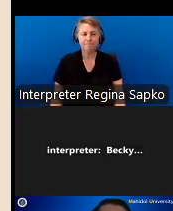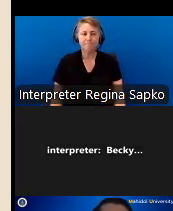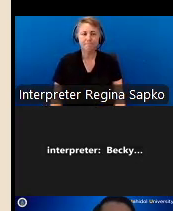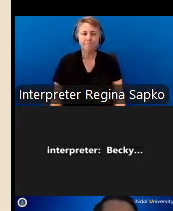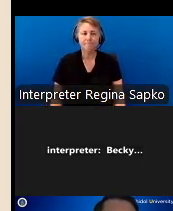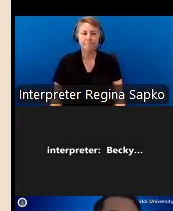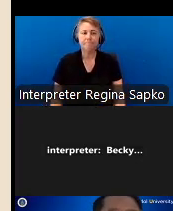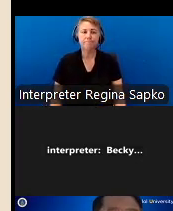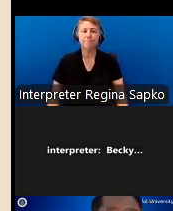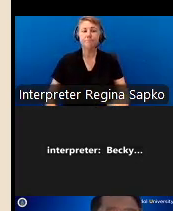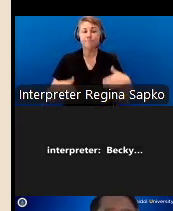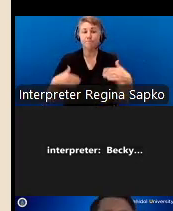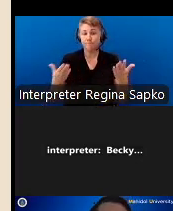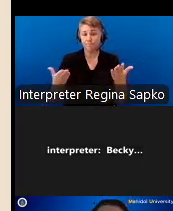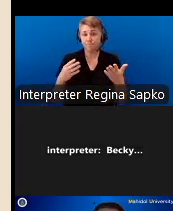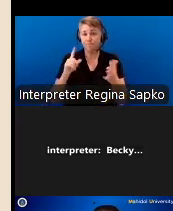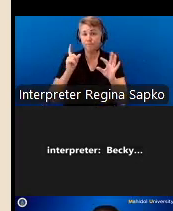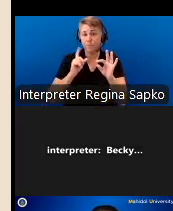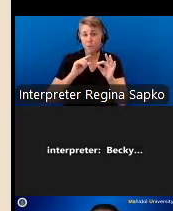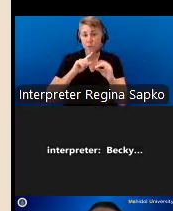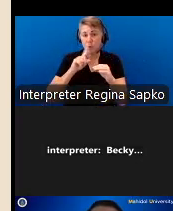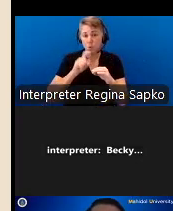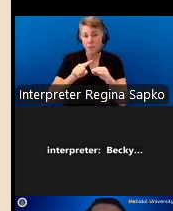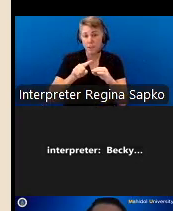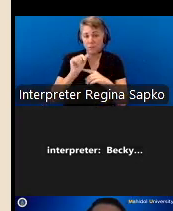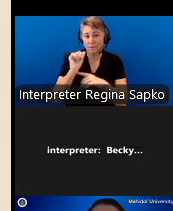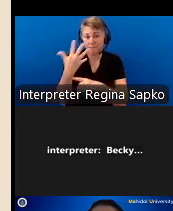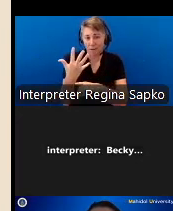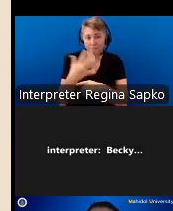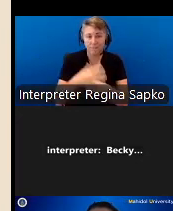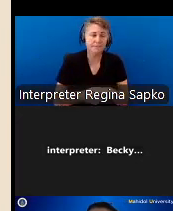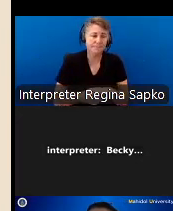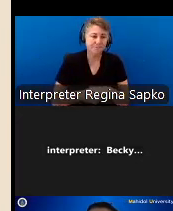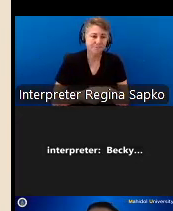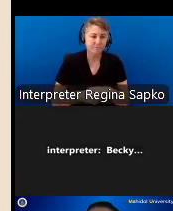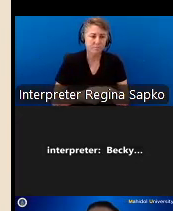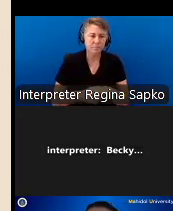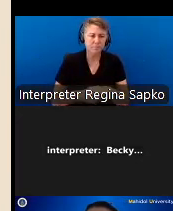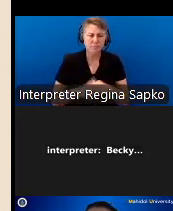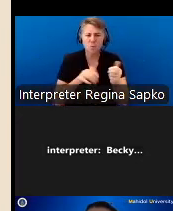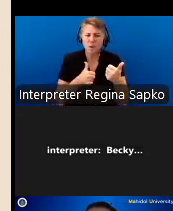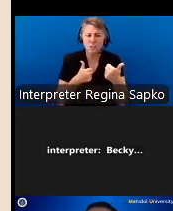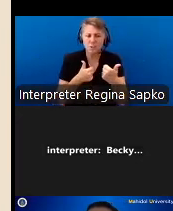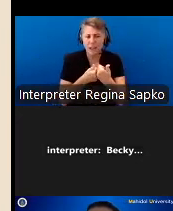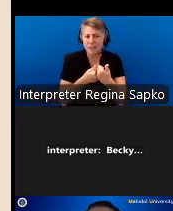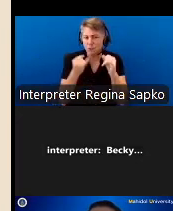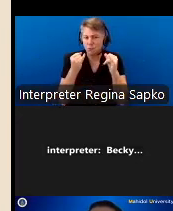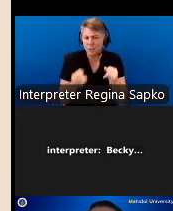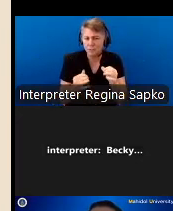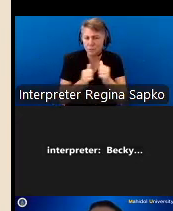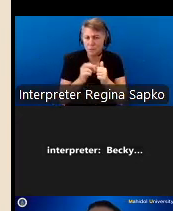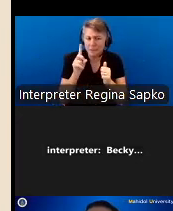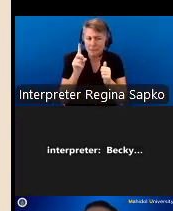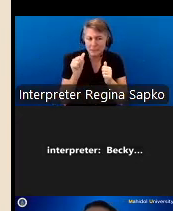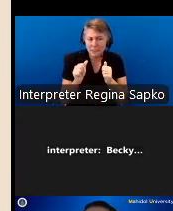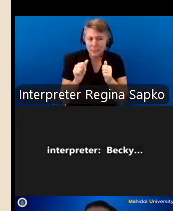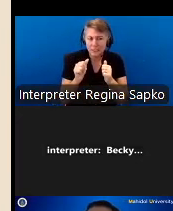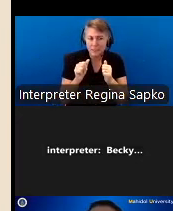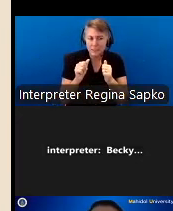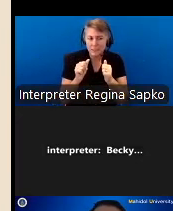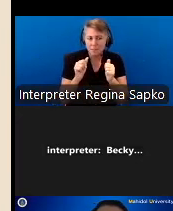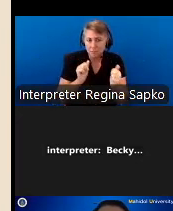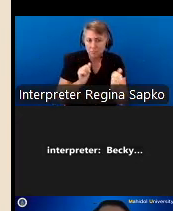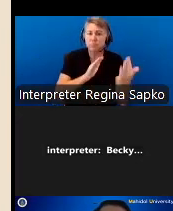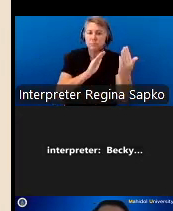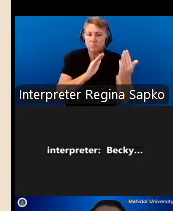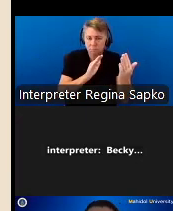Well, what challenge do individual and disability face securing and maintaining